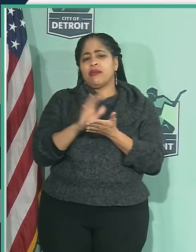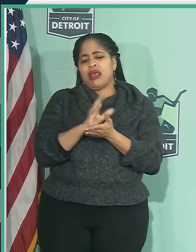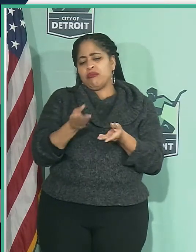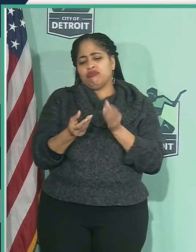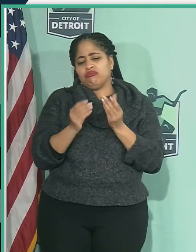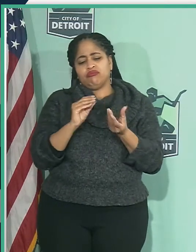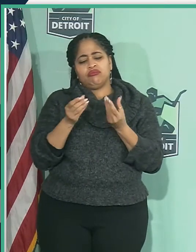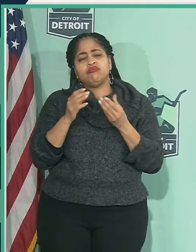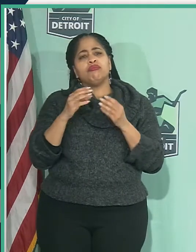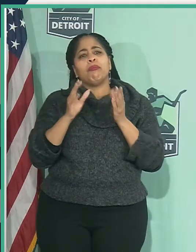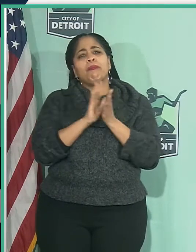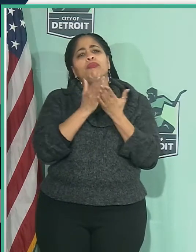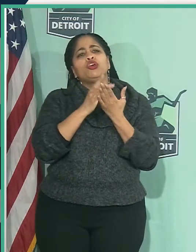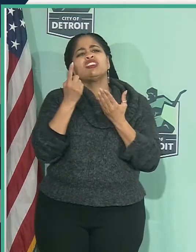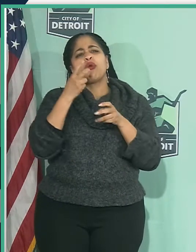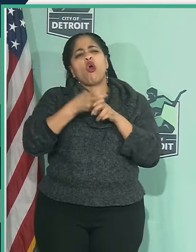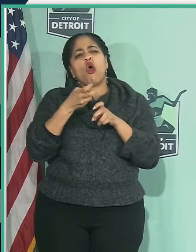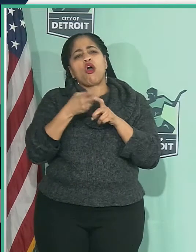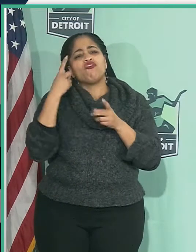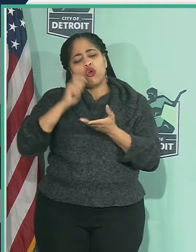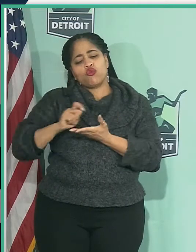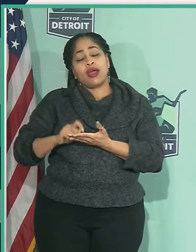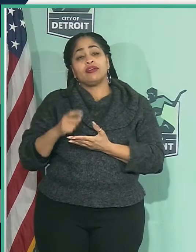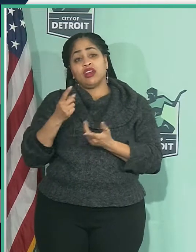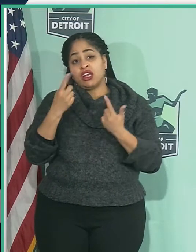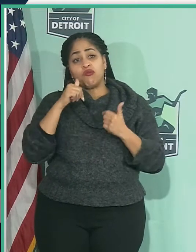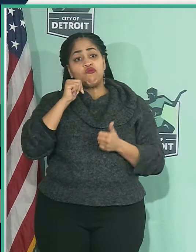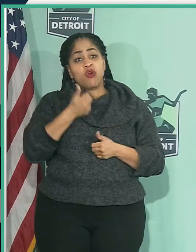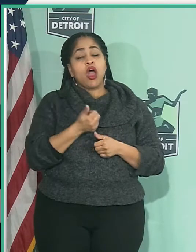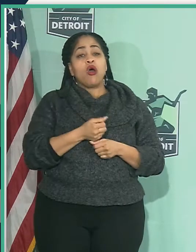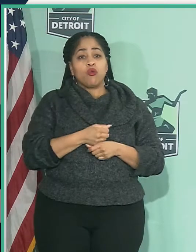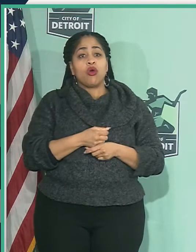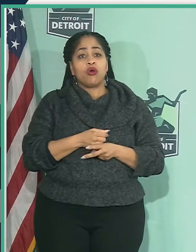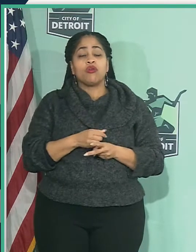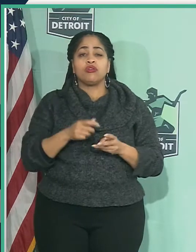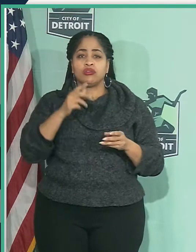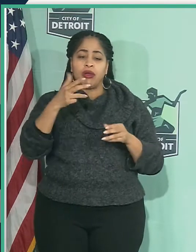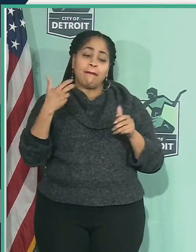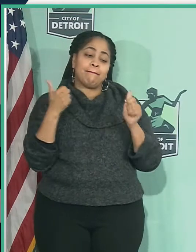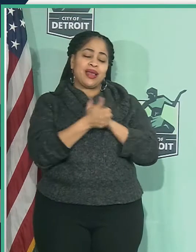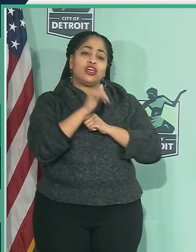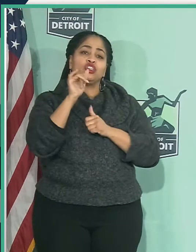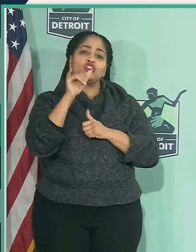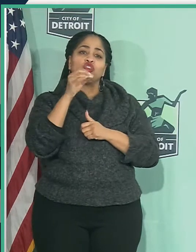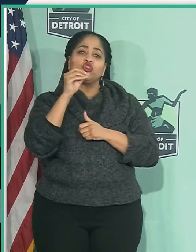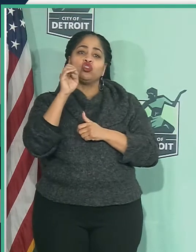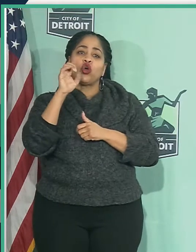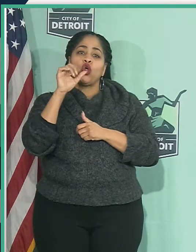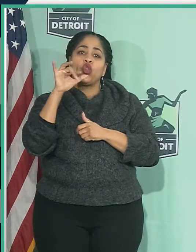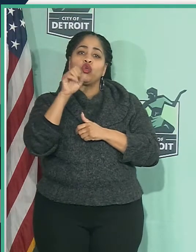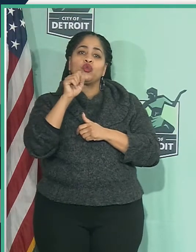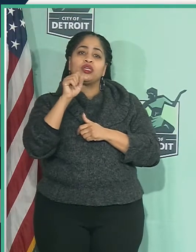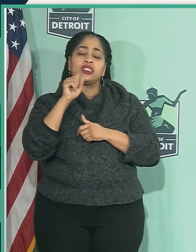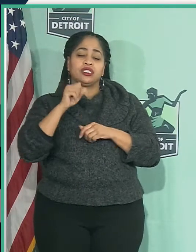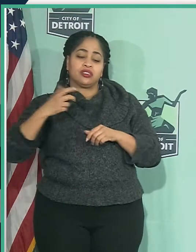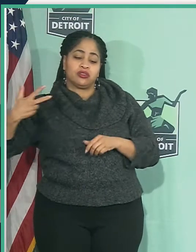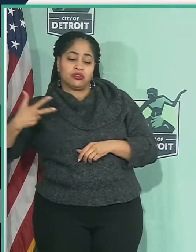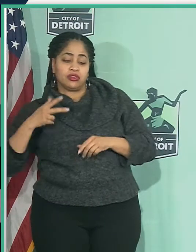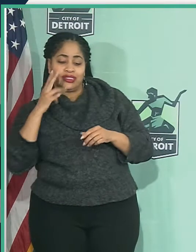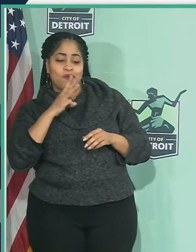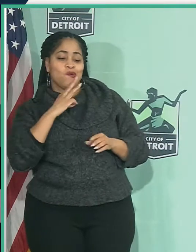on. And so you will come tomorrow past the former Joe Louis Arena, down along the water,